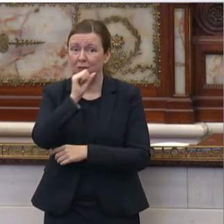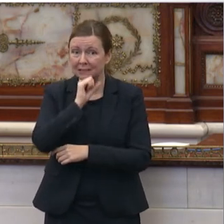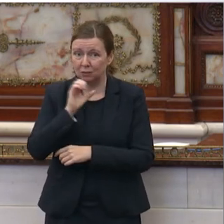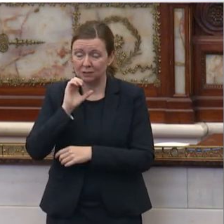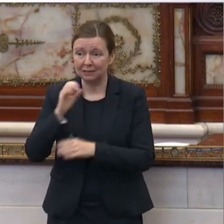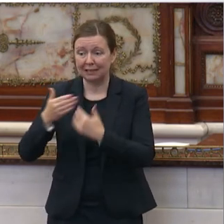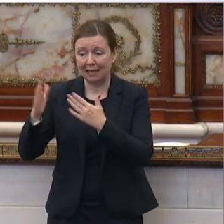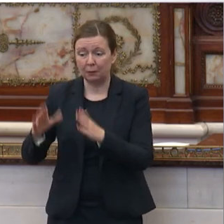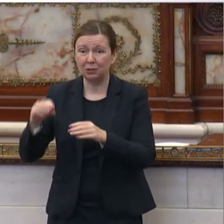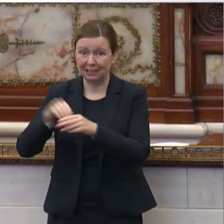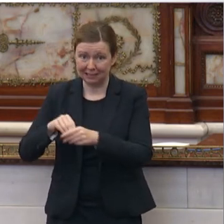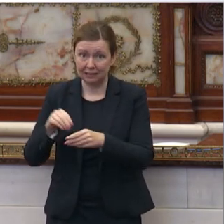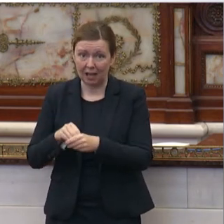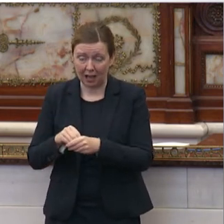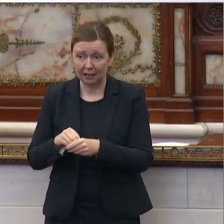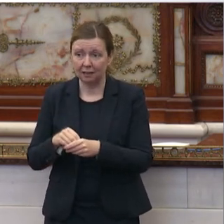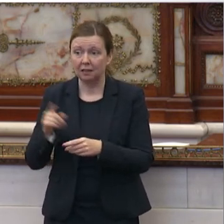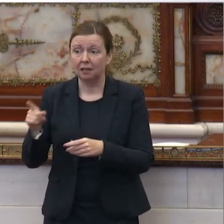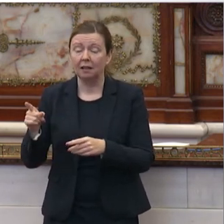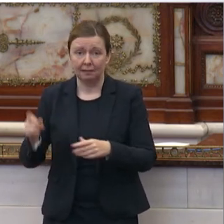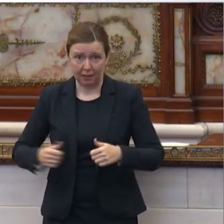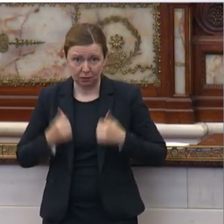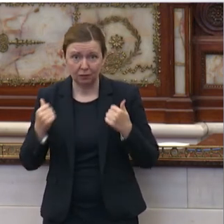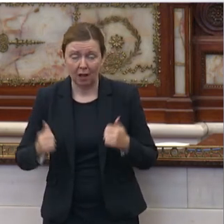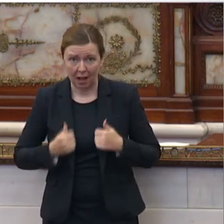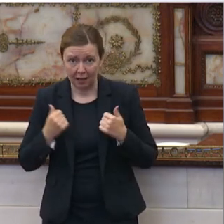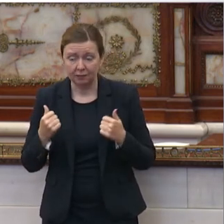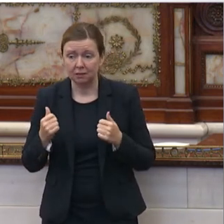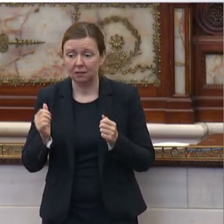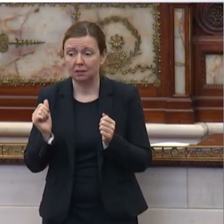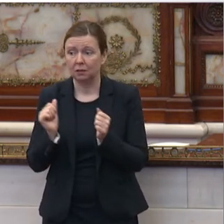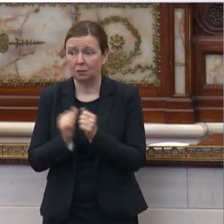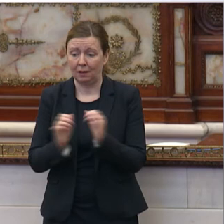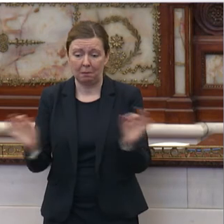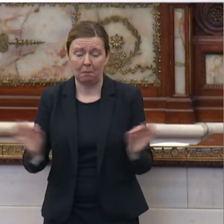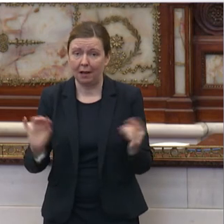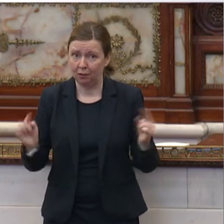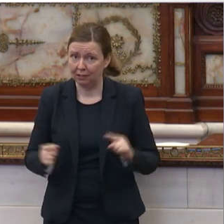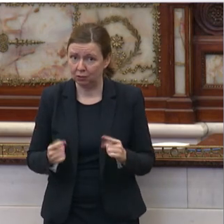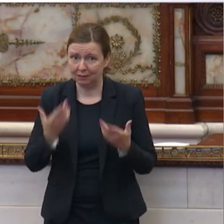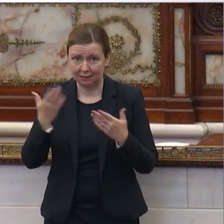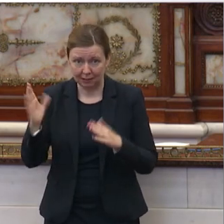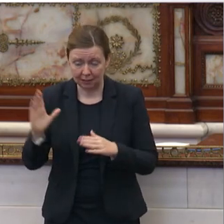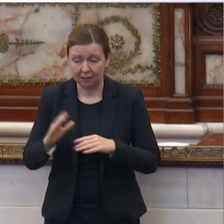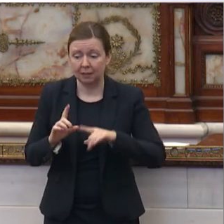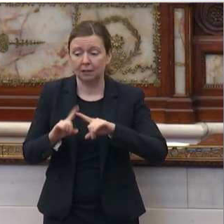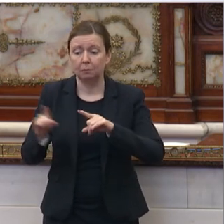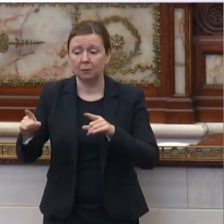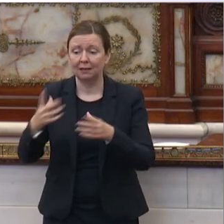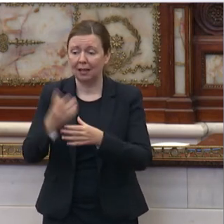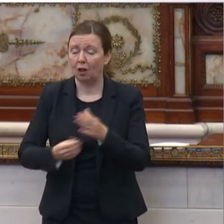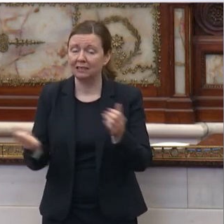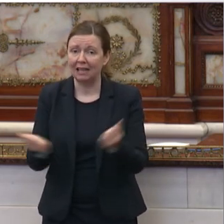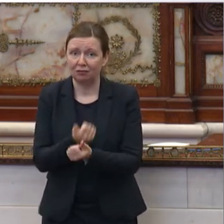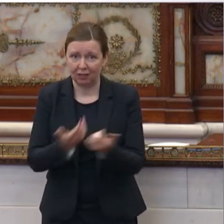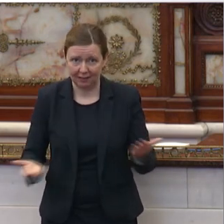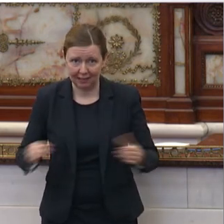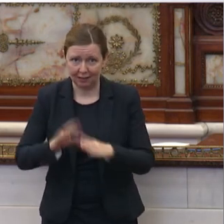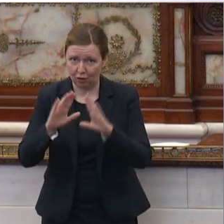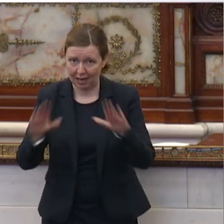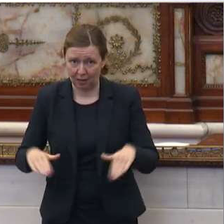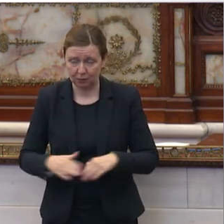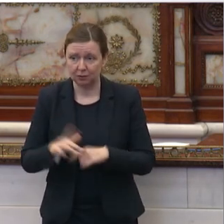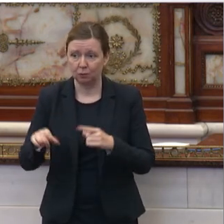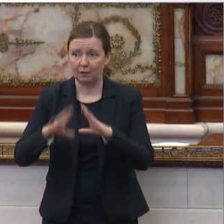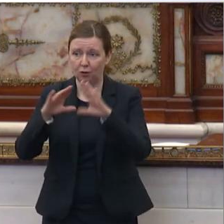miraculously survived with relatively minor injuries. But they lost everything in their house when